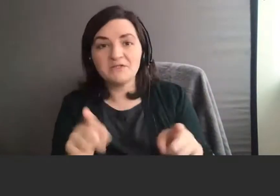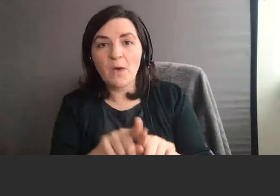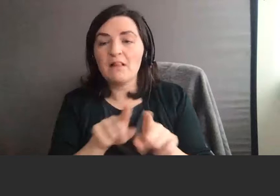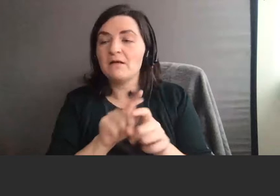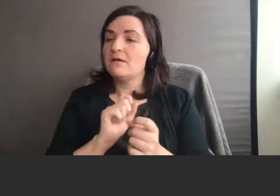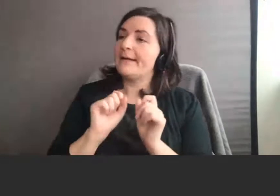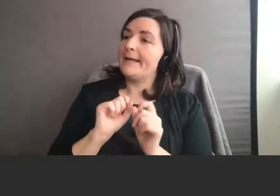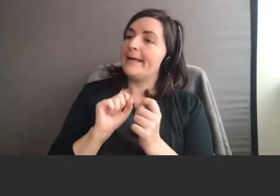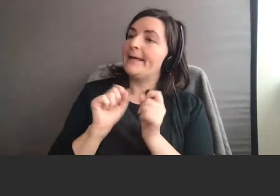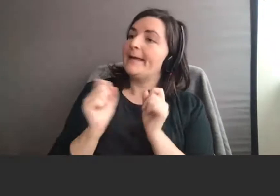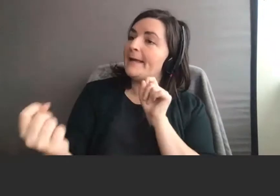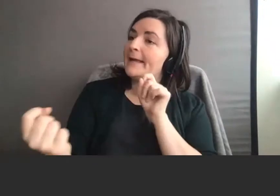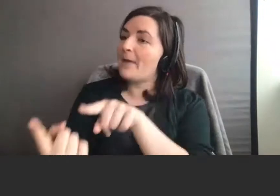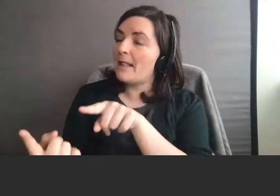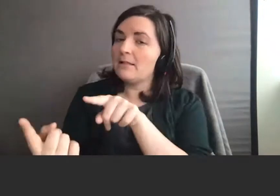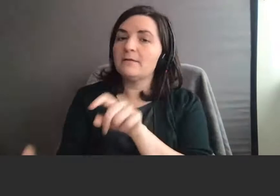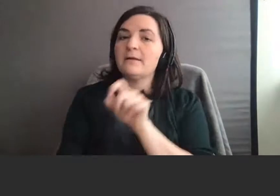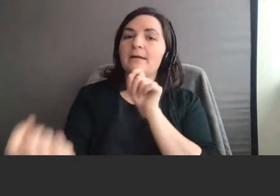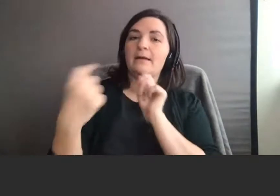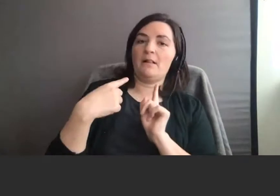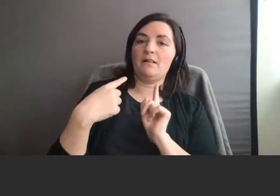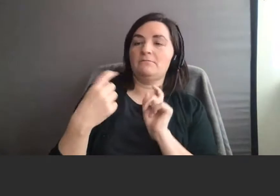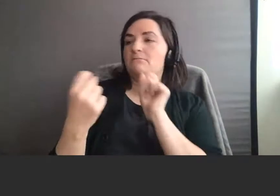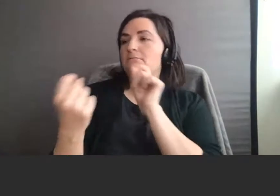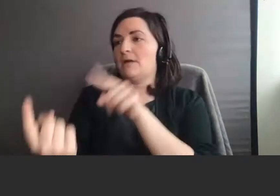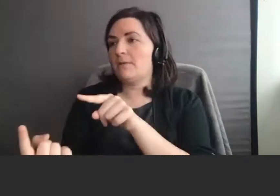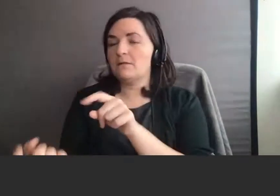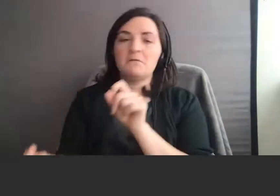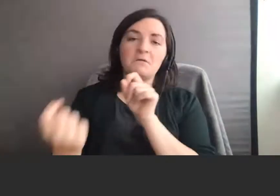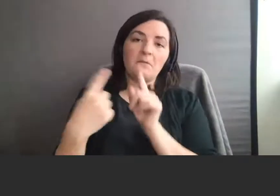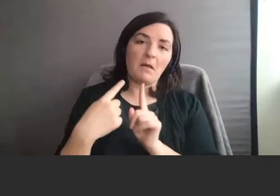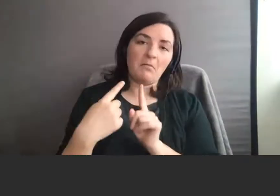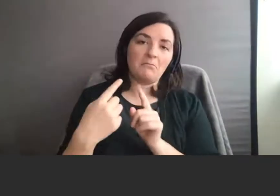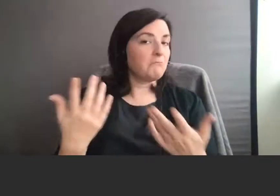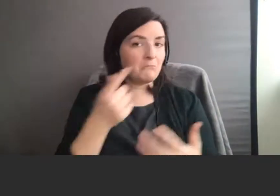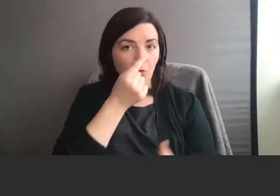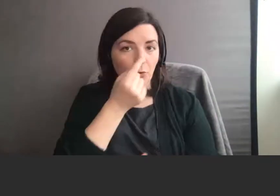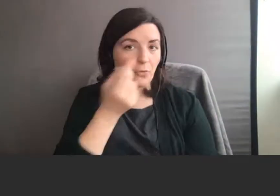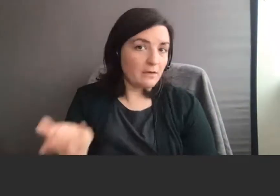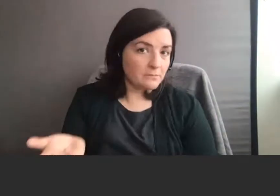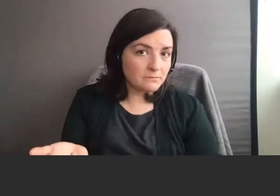them the question through email and they respond through email.